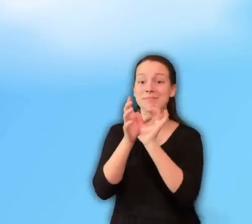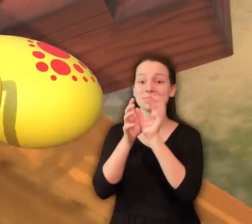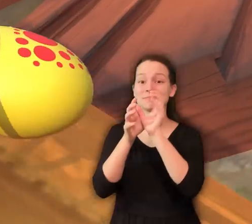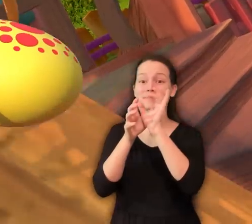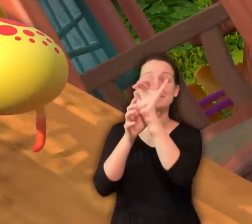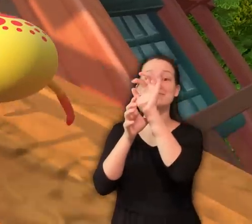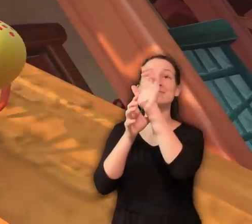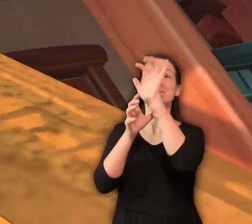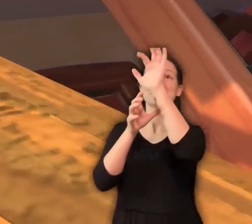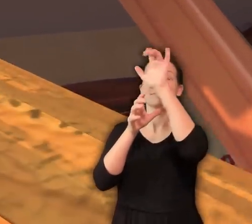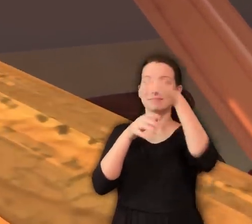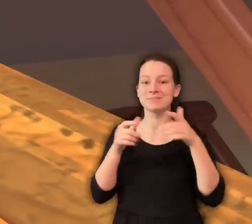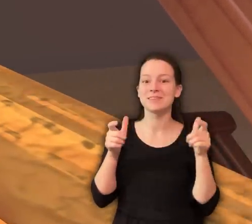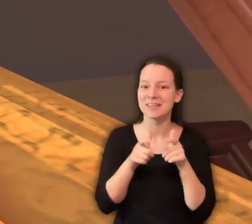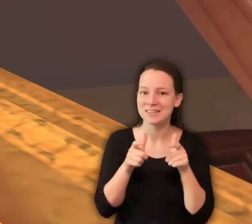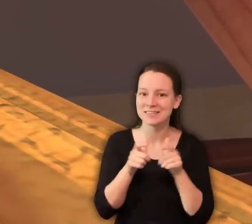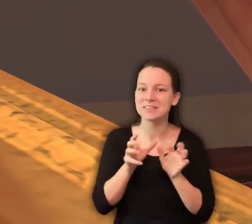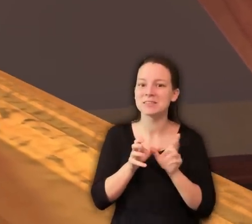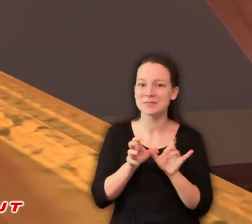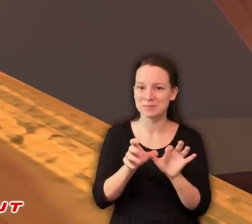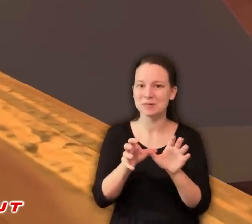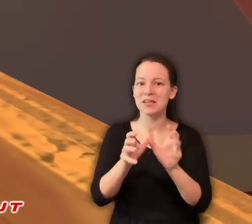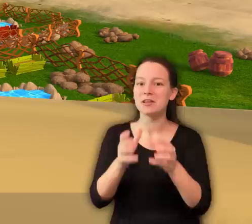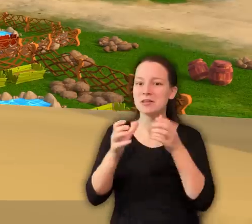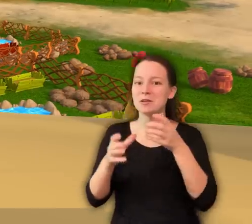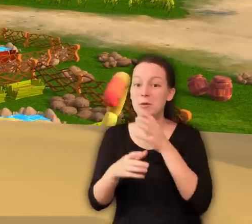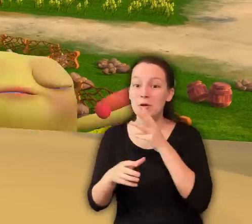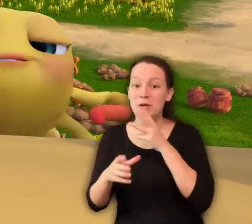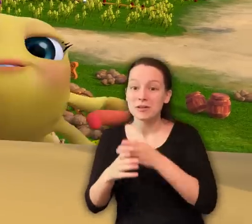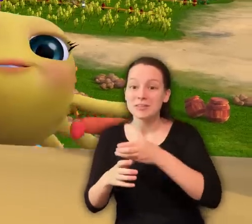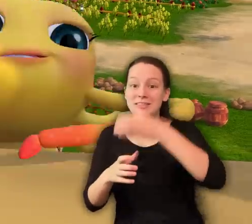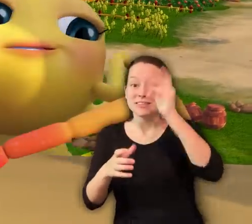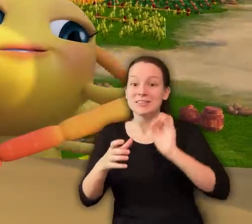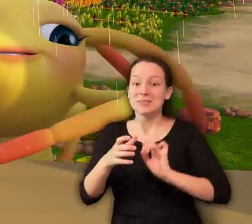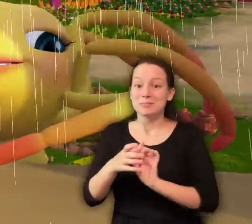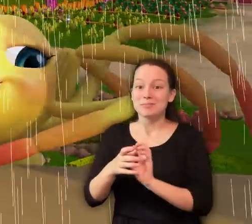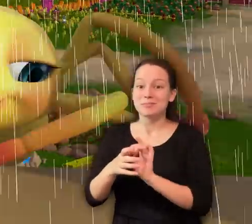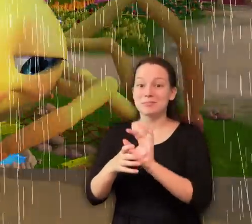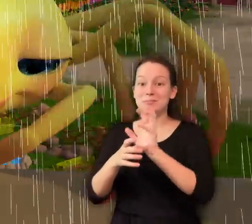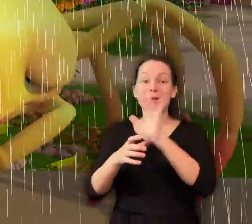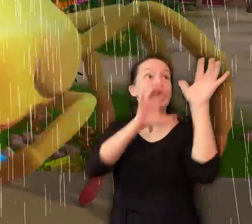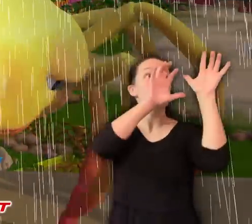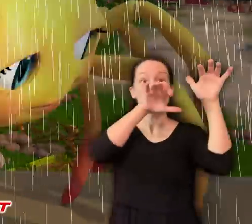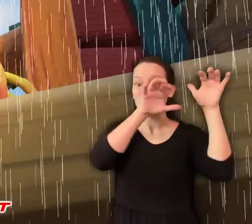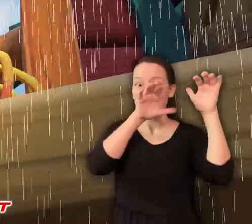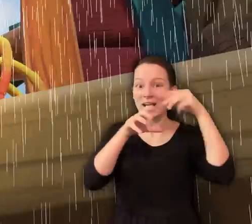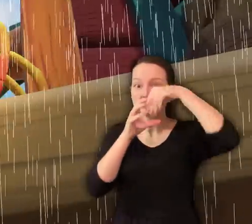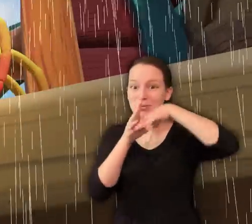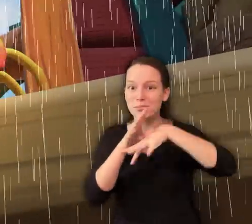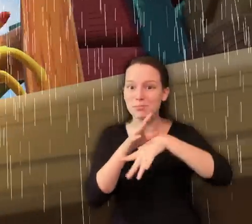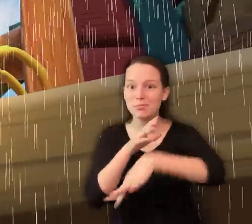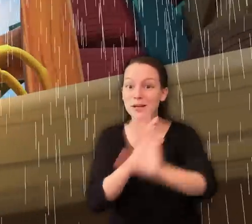the Incy Wincy Spider climbed up the water spout down came the rain and washed the spider